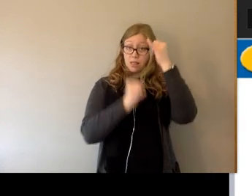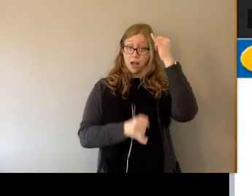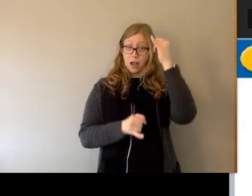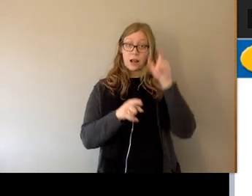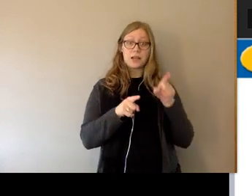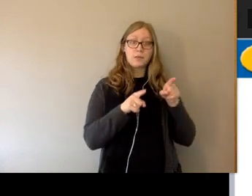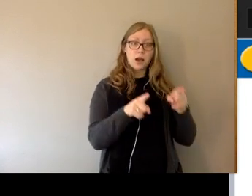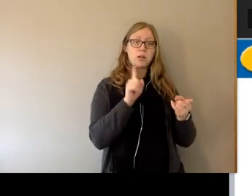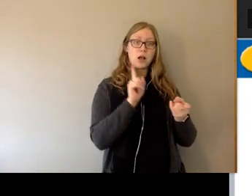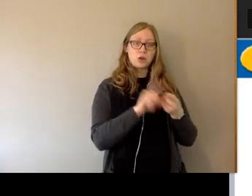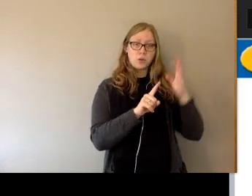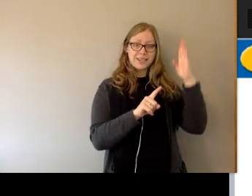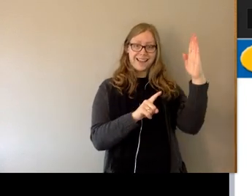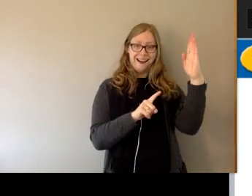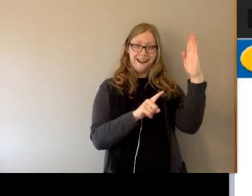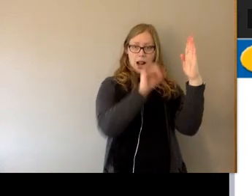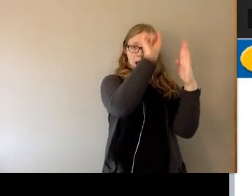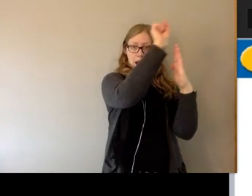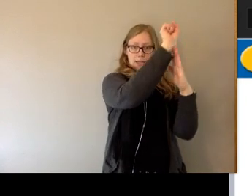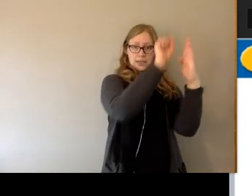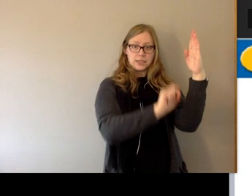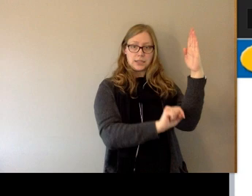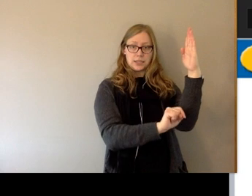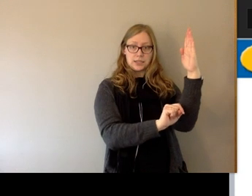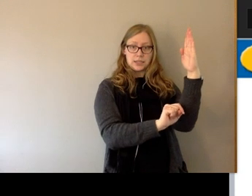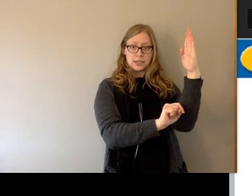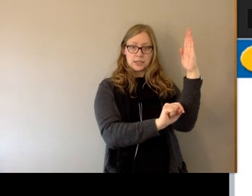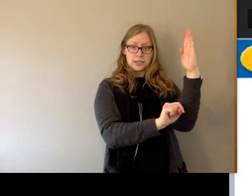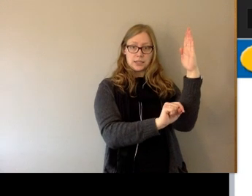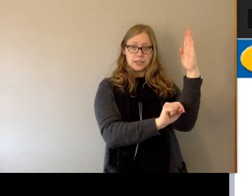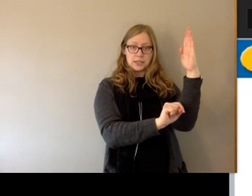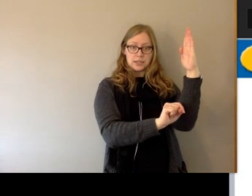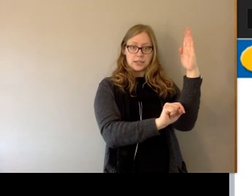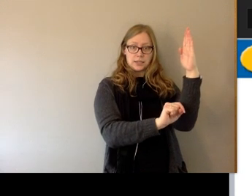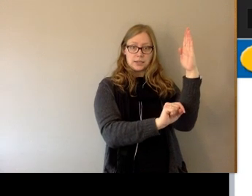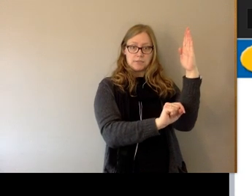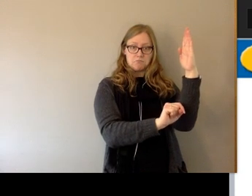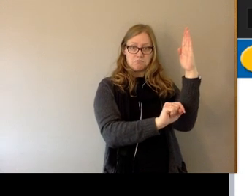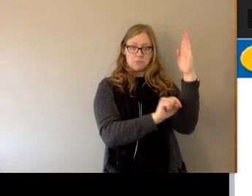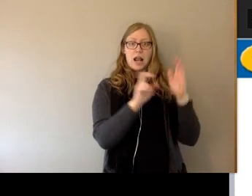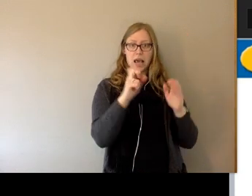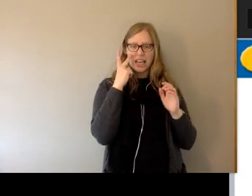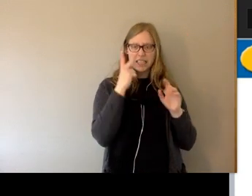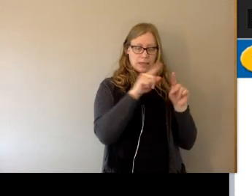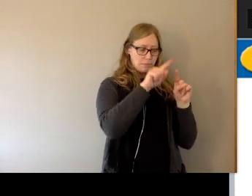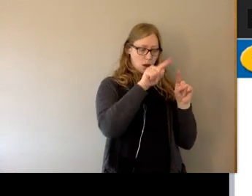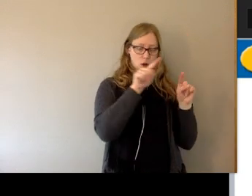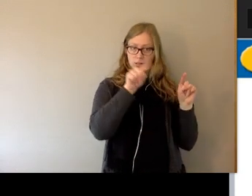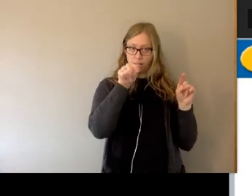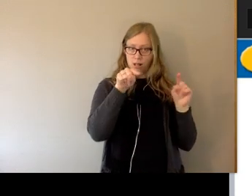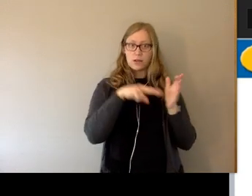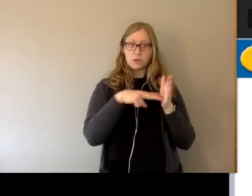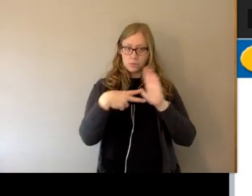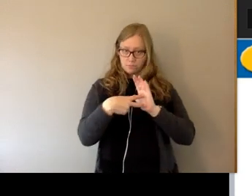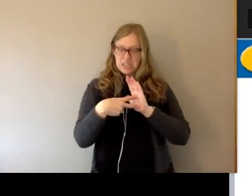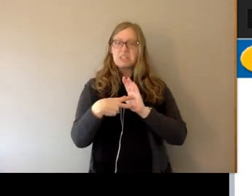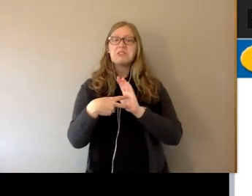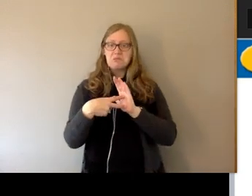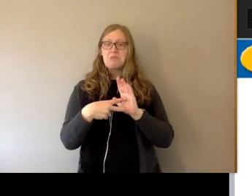and RT, then I know that it meets the requirements for that theorem. So I know that I can set up a